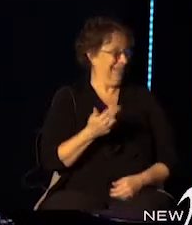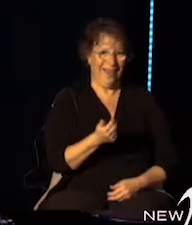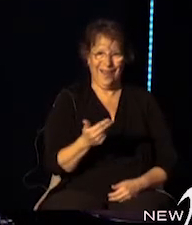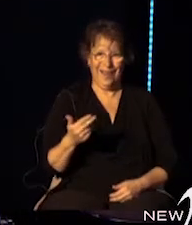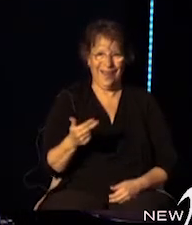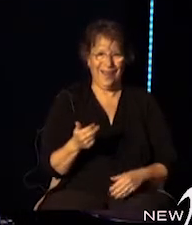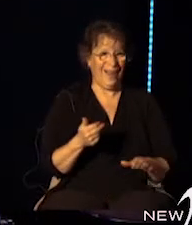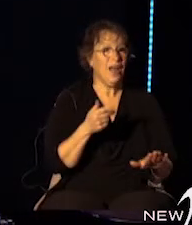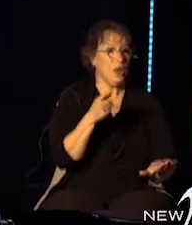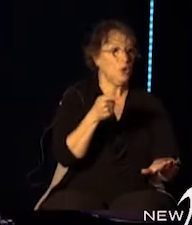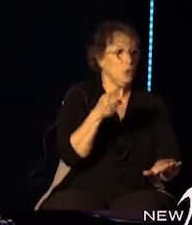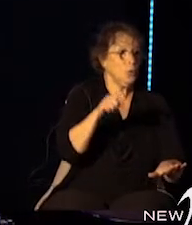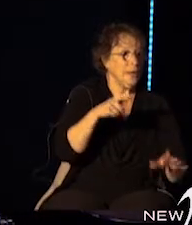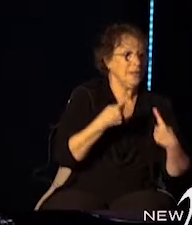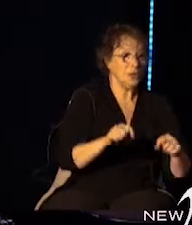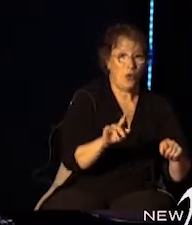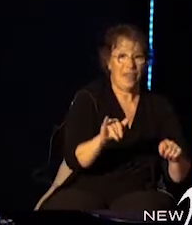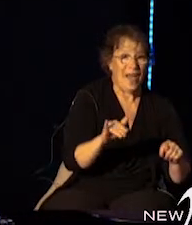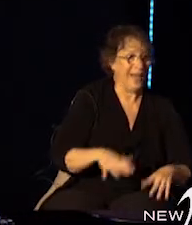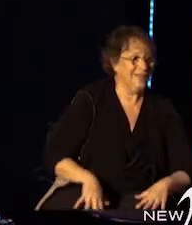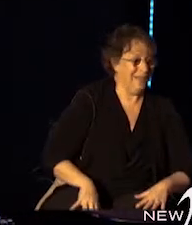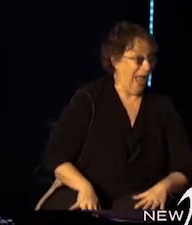You guys should try that sometime.